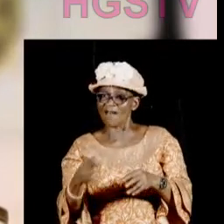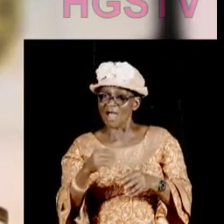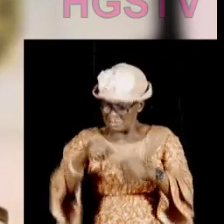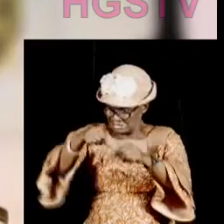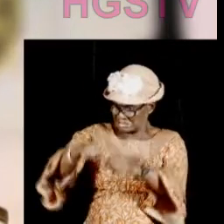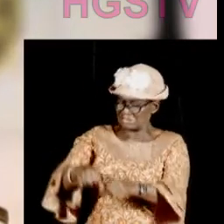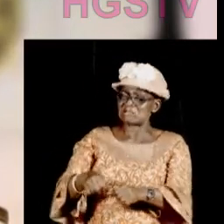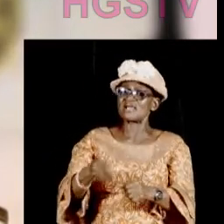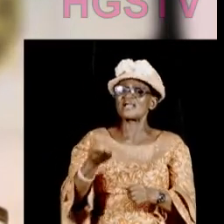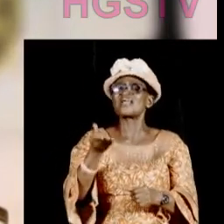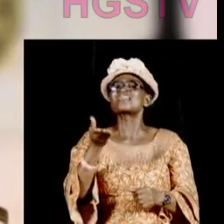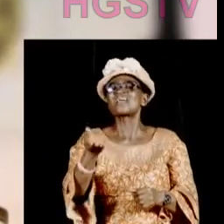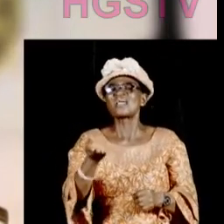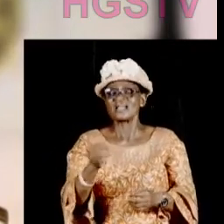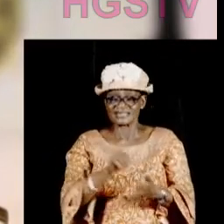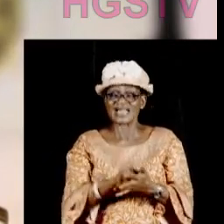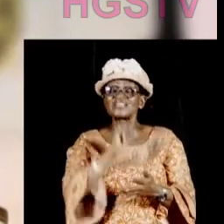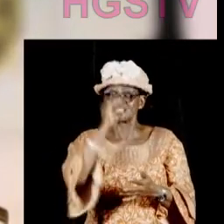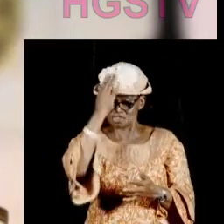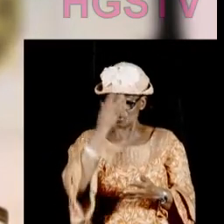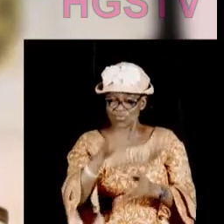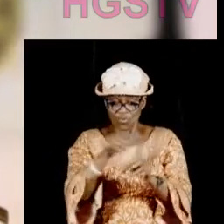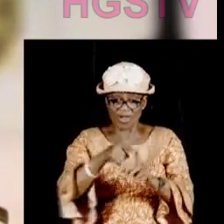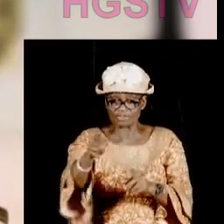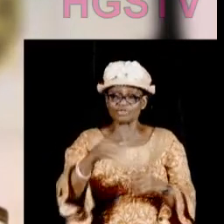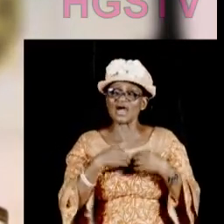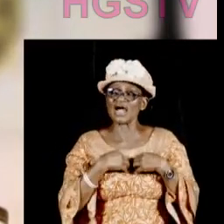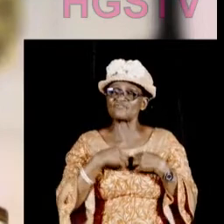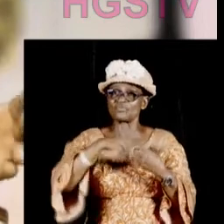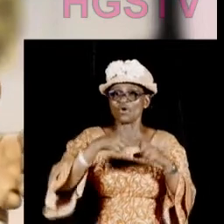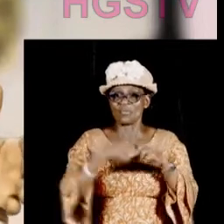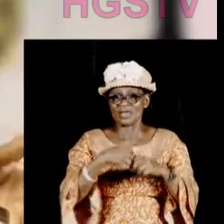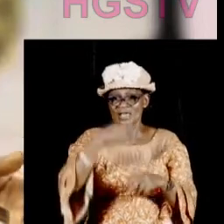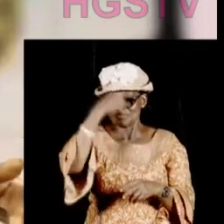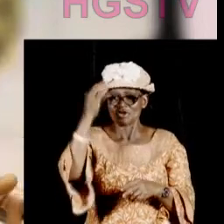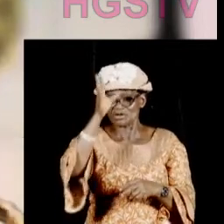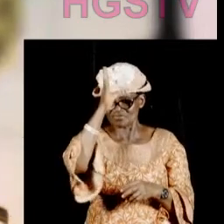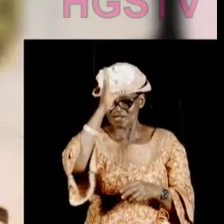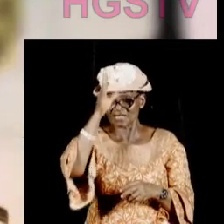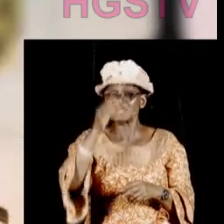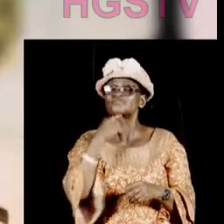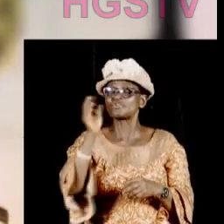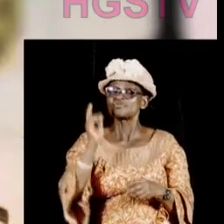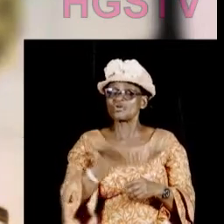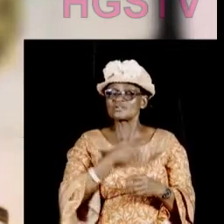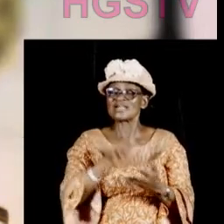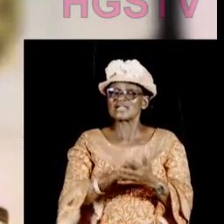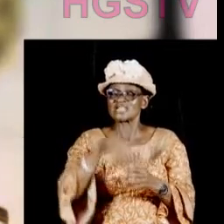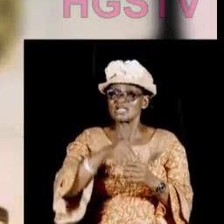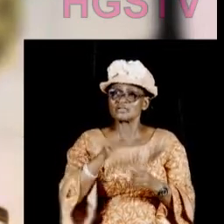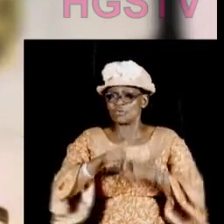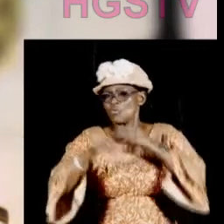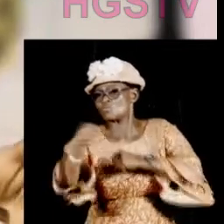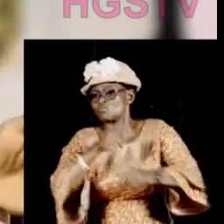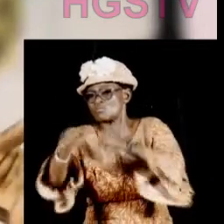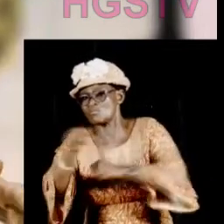ground, that is where you have a problem. Because daddy told us that in boxing, you can fall as many